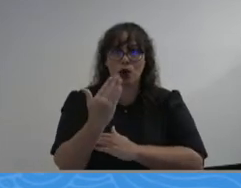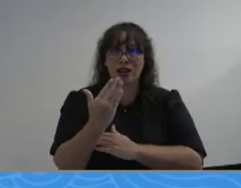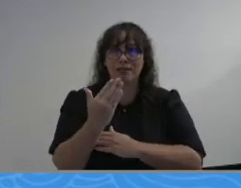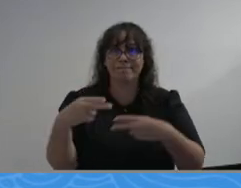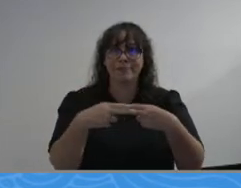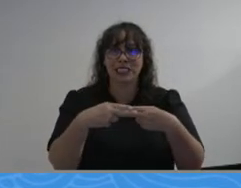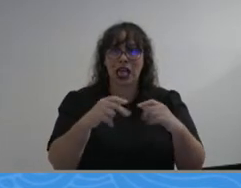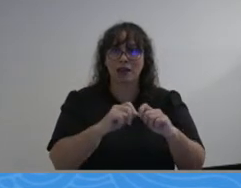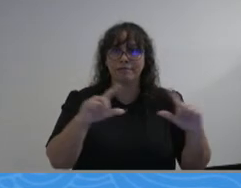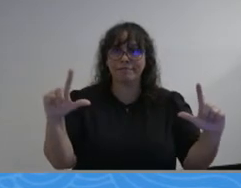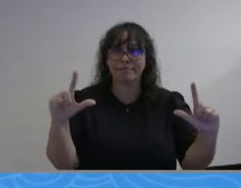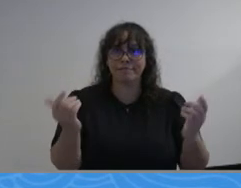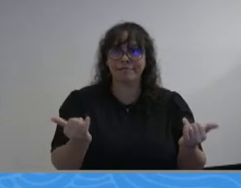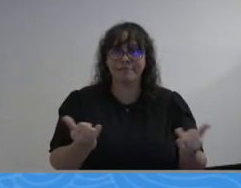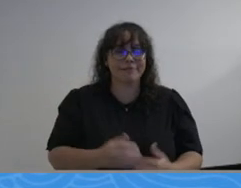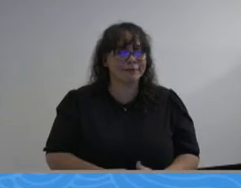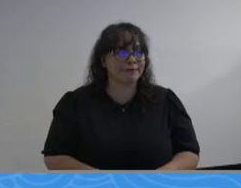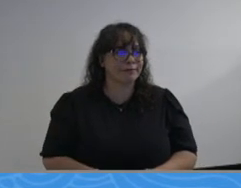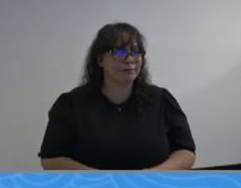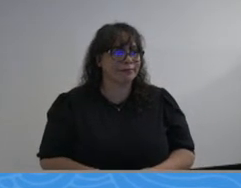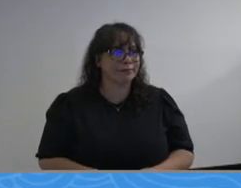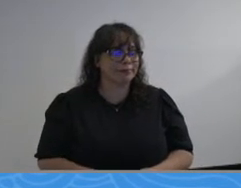slides come up.